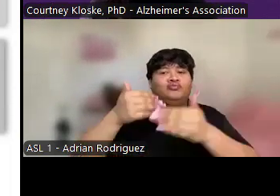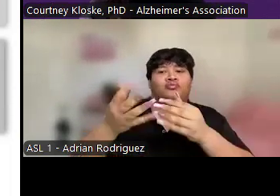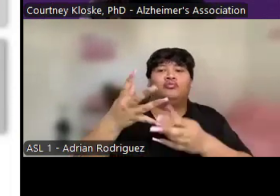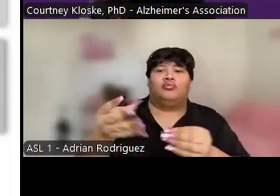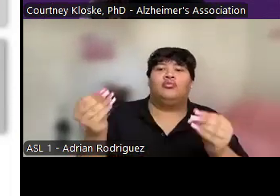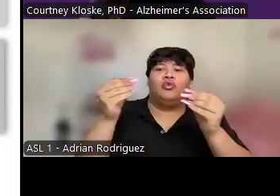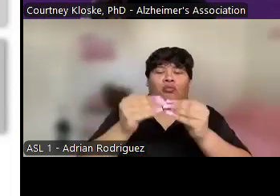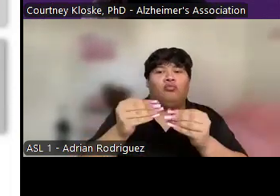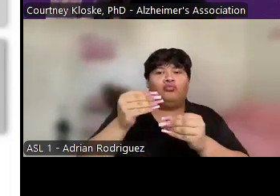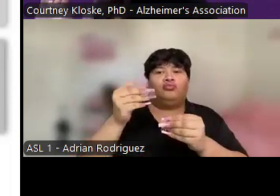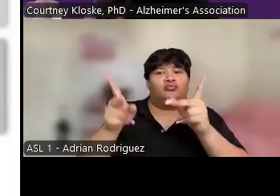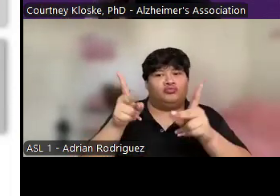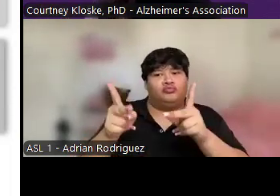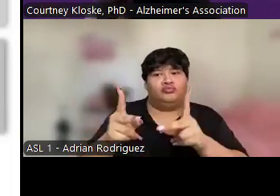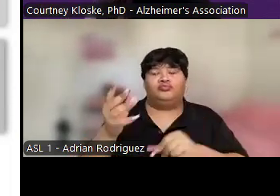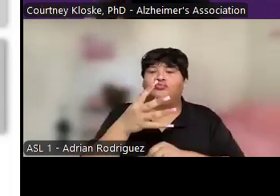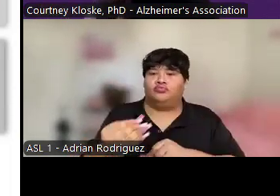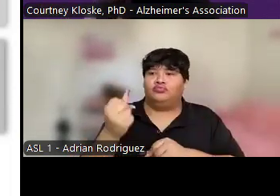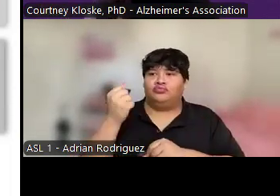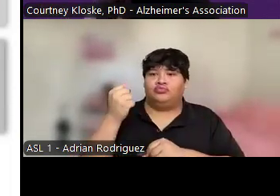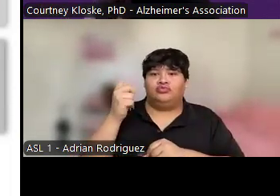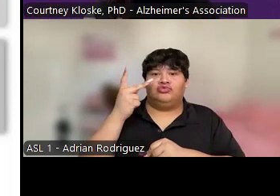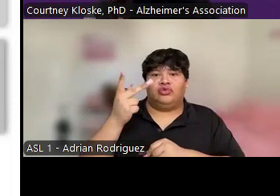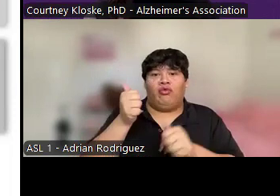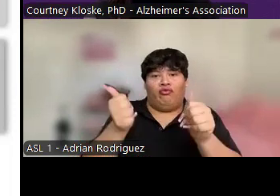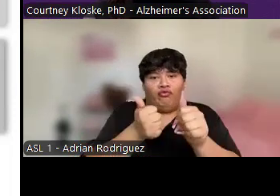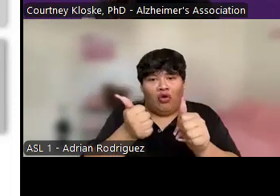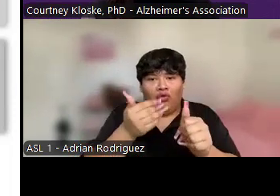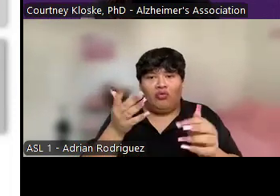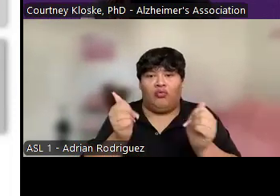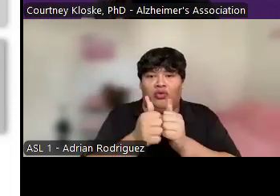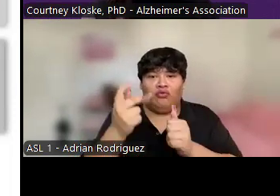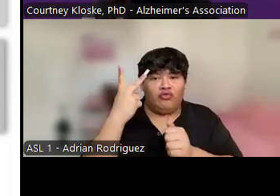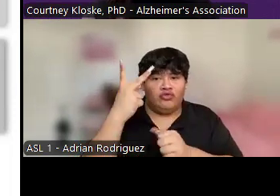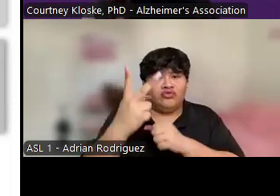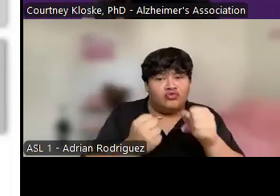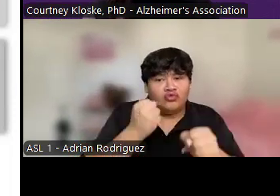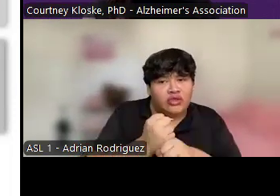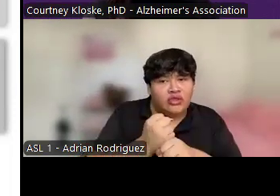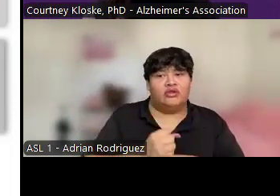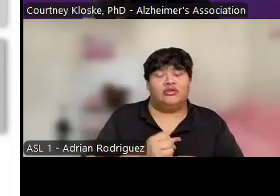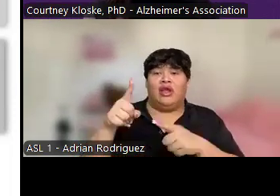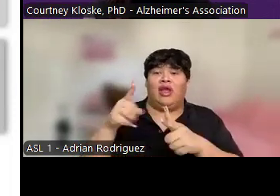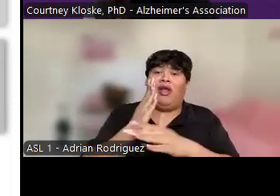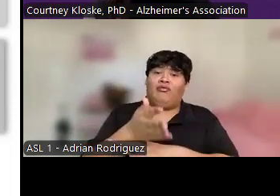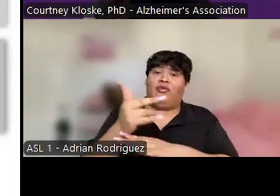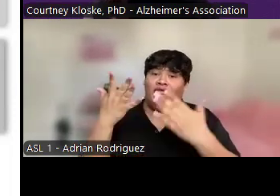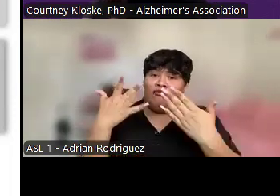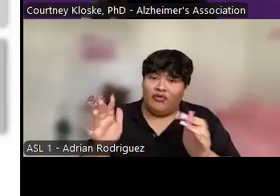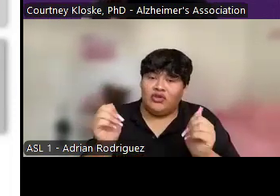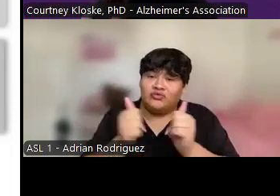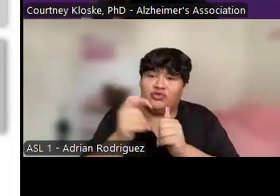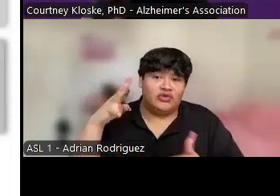these participants. We're continuing to follow them for at least 2 years after they have finished the initial